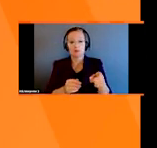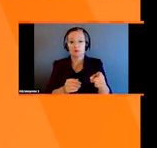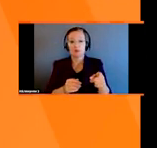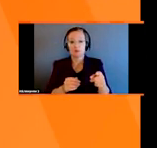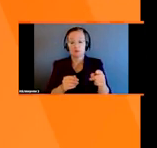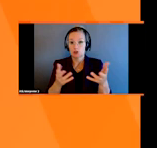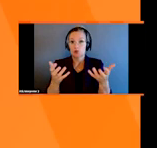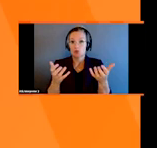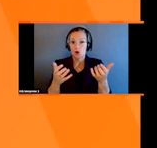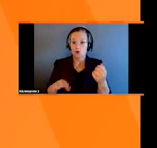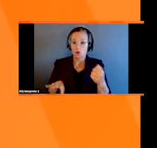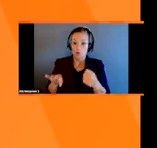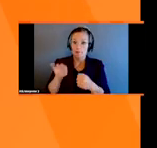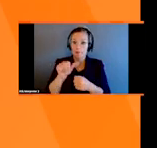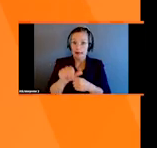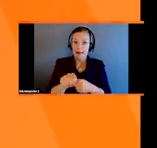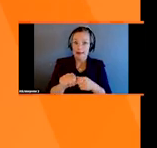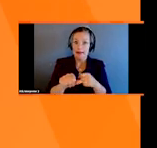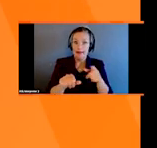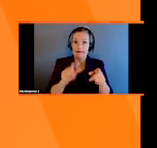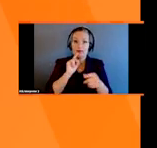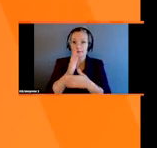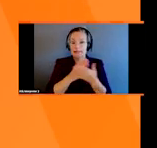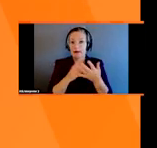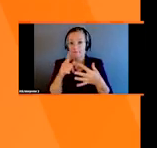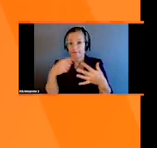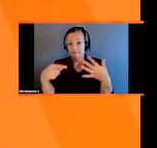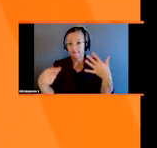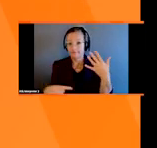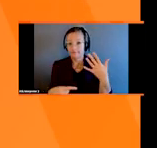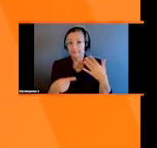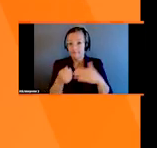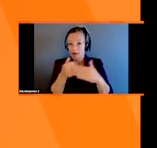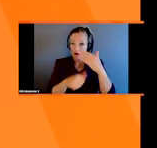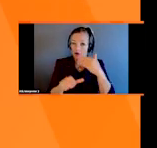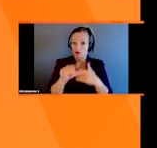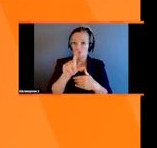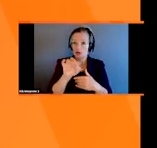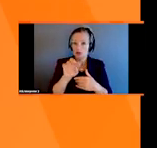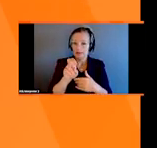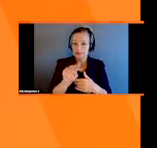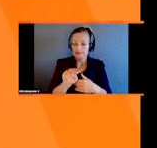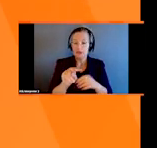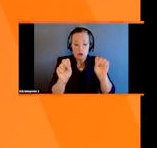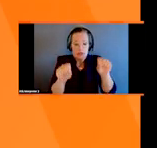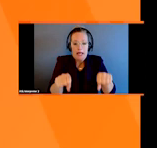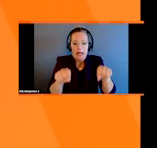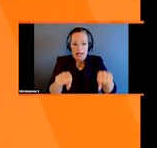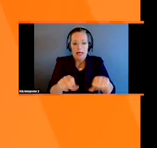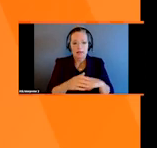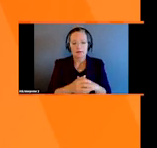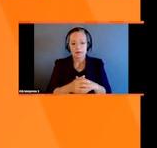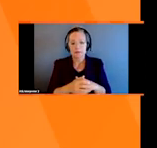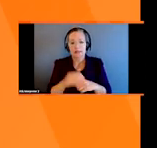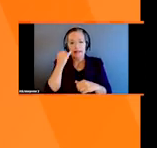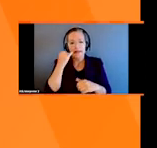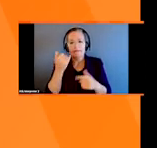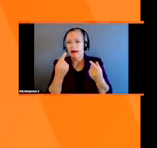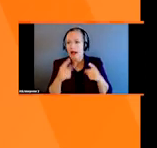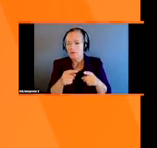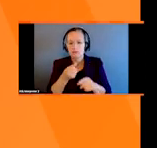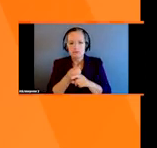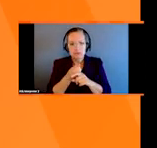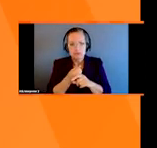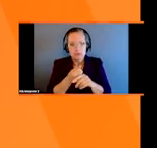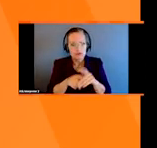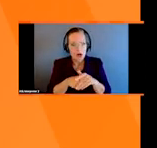are connected with a bunch of individuals and you are seeing success at it, I would double down on that. So I would use